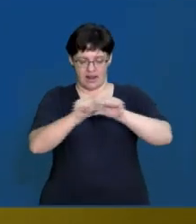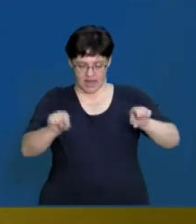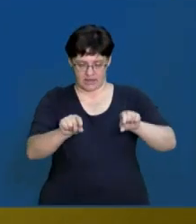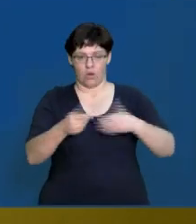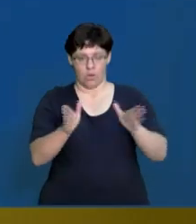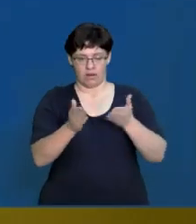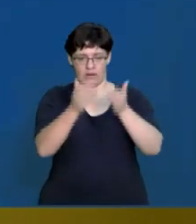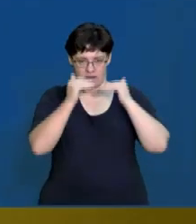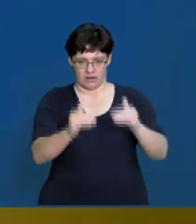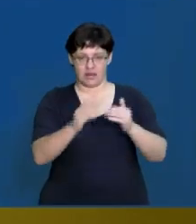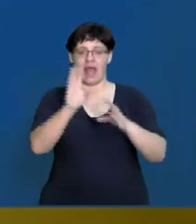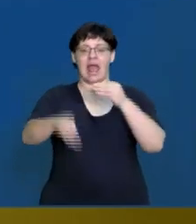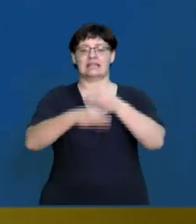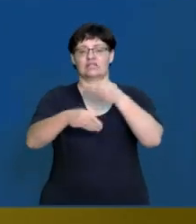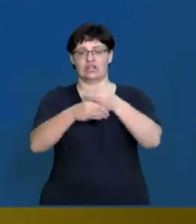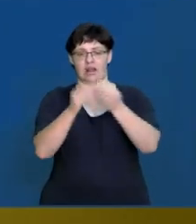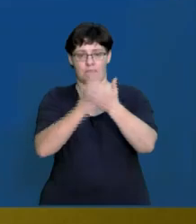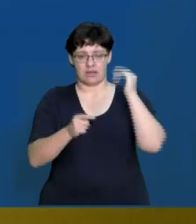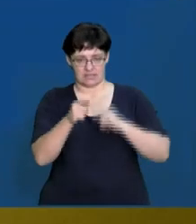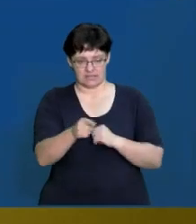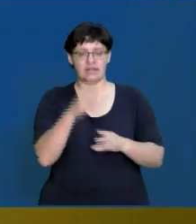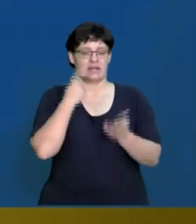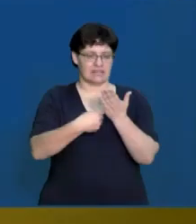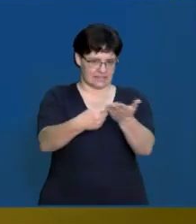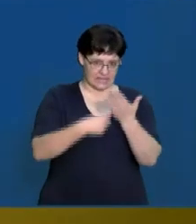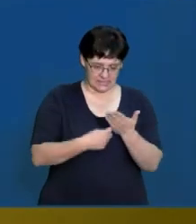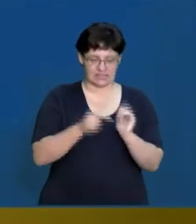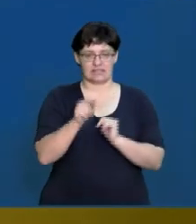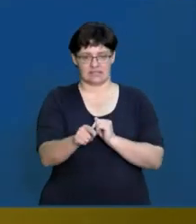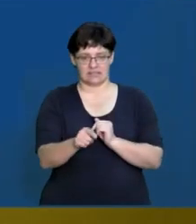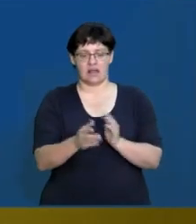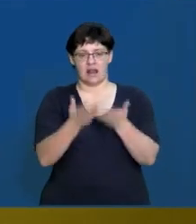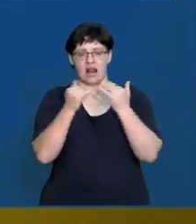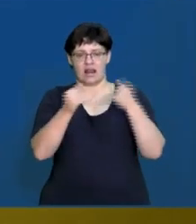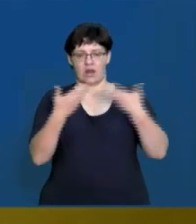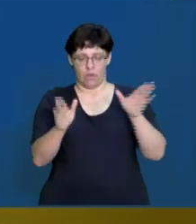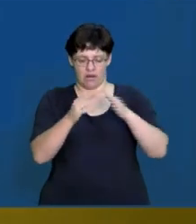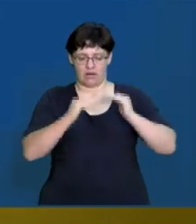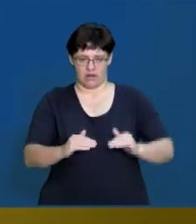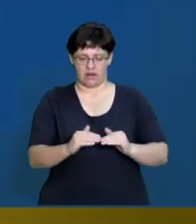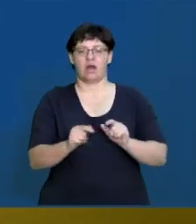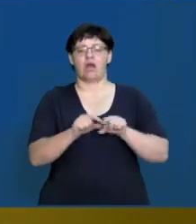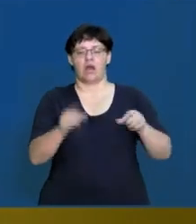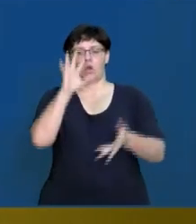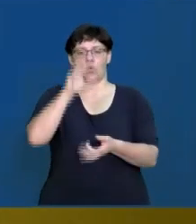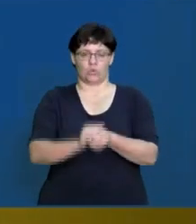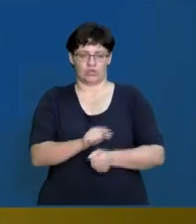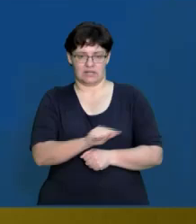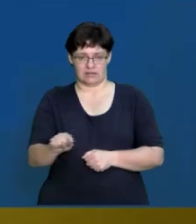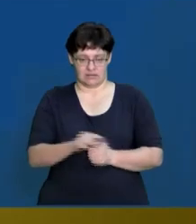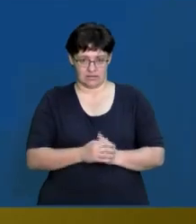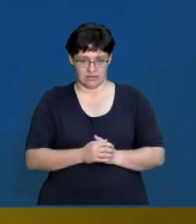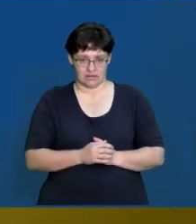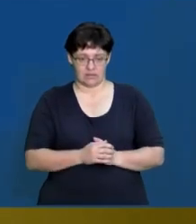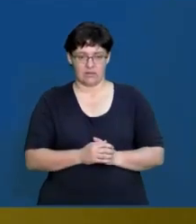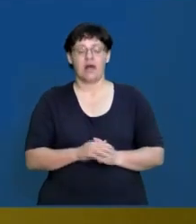skip another line, write additional part, and then you discuss your additional part, then you go to your conclusion again, write conclusion